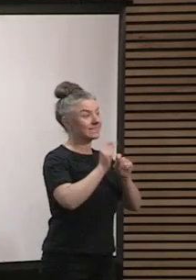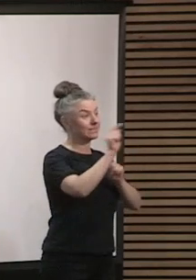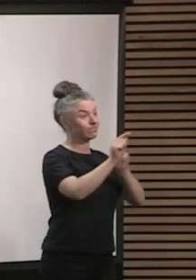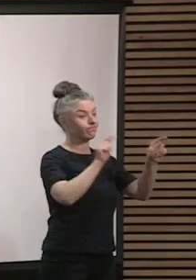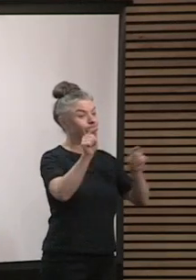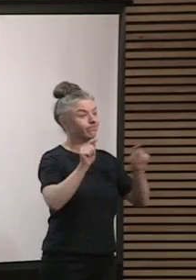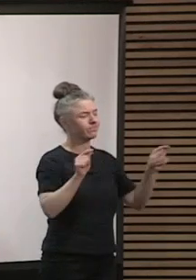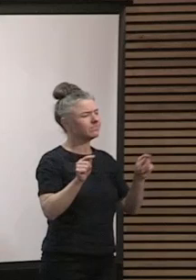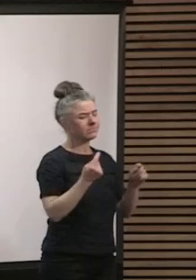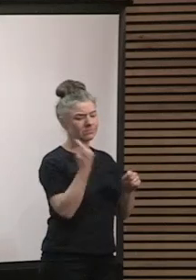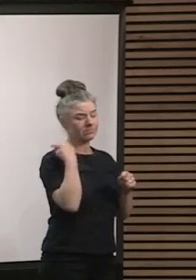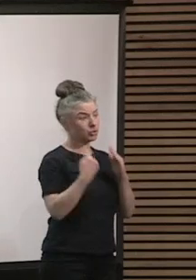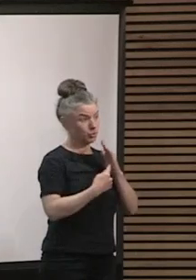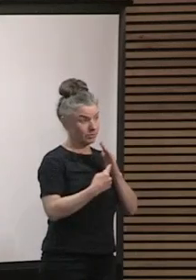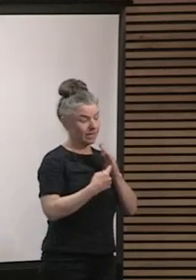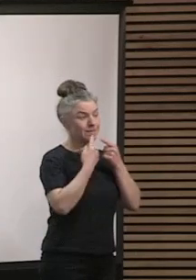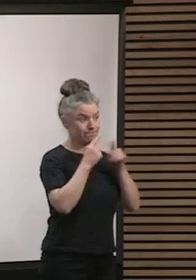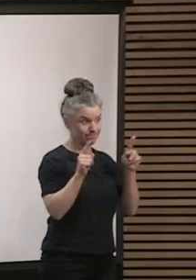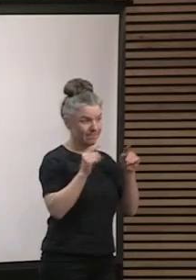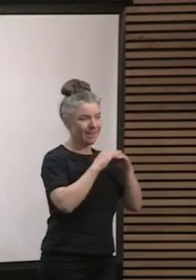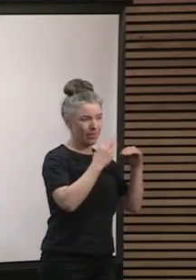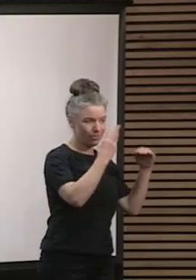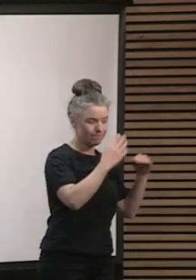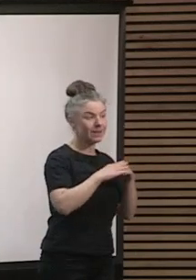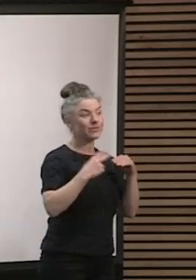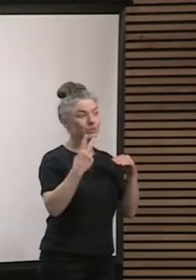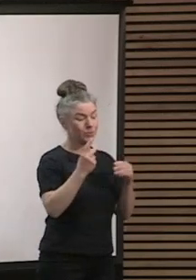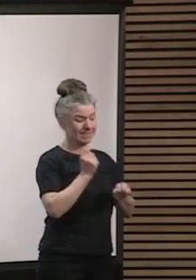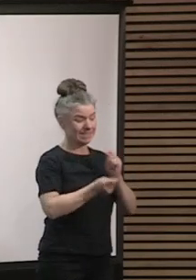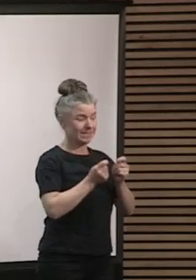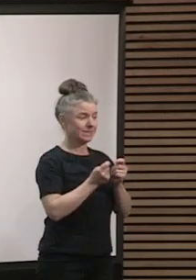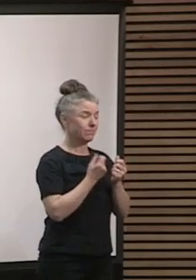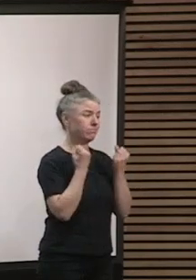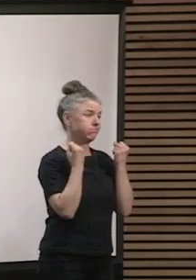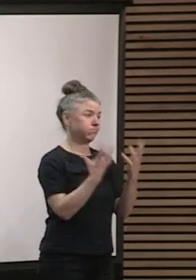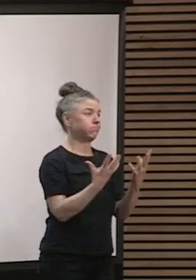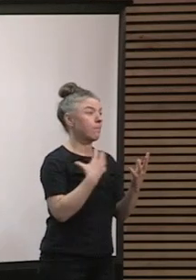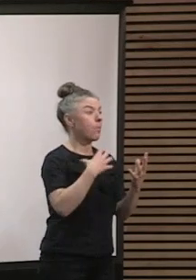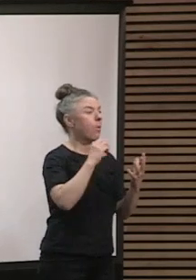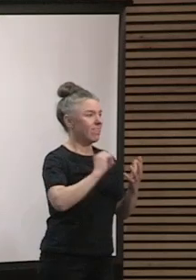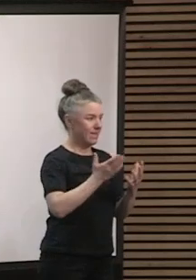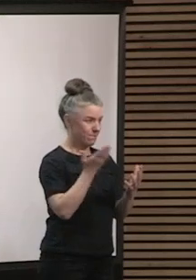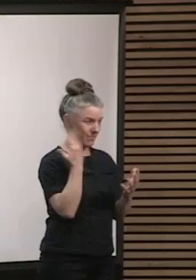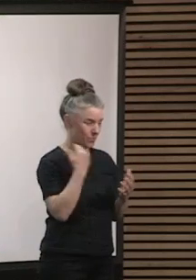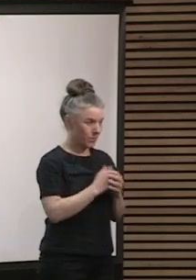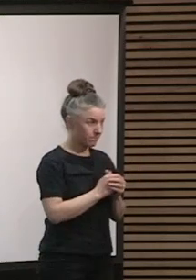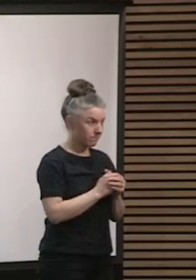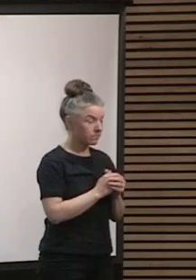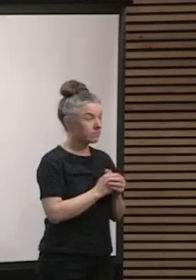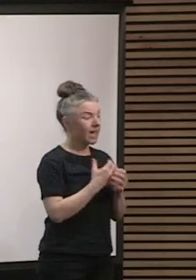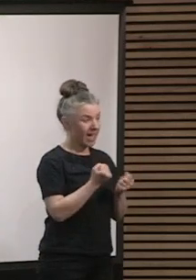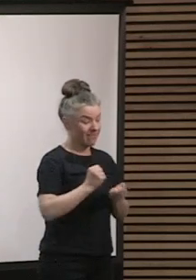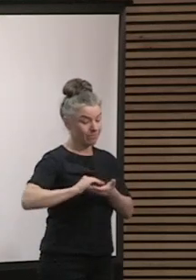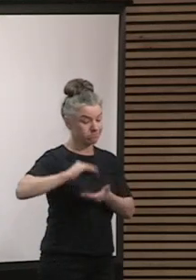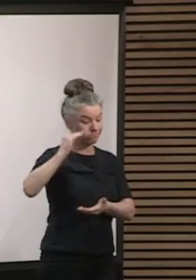on Tuesday, we have tested more people than in any other time we have had COVID in New Zealand. We have stock for